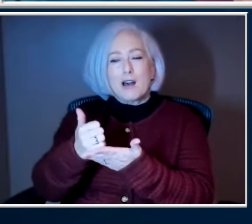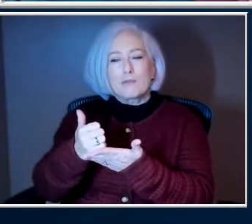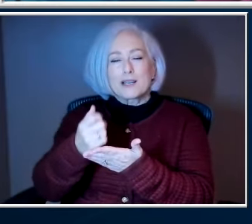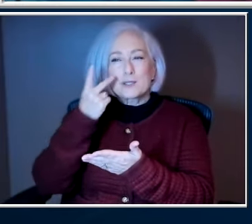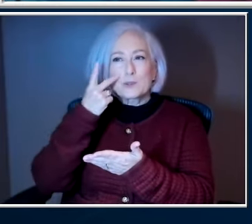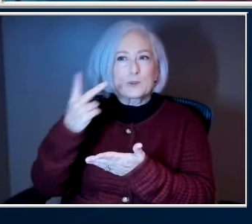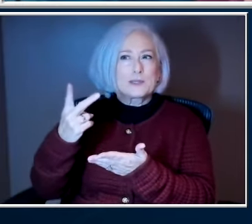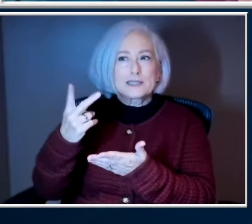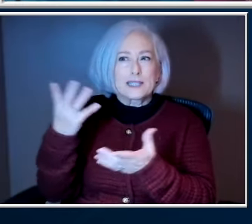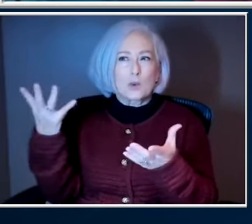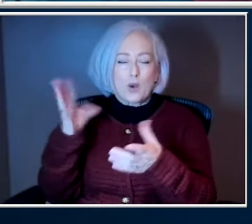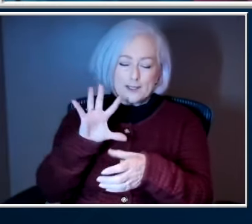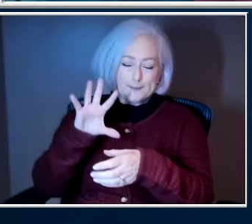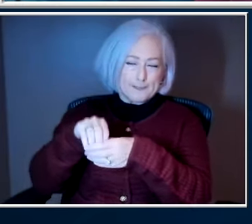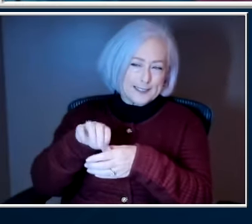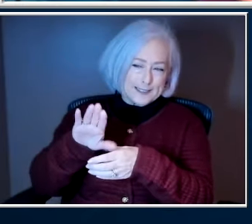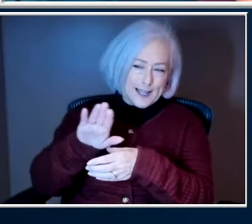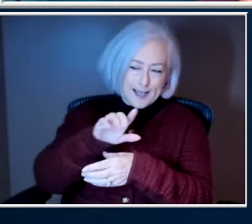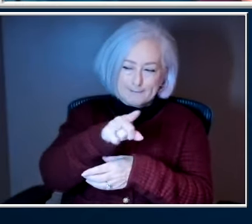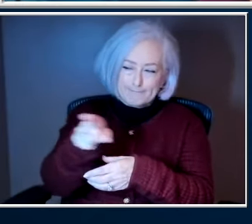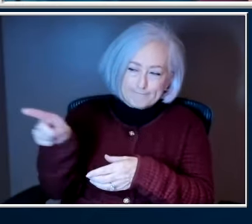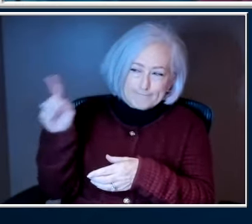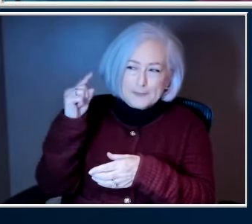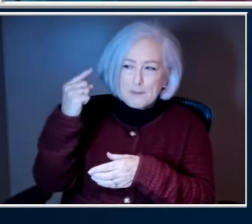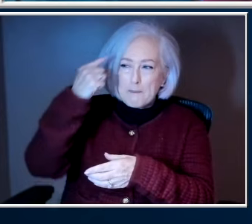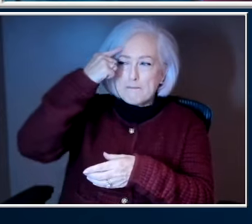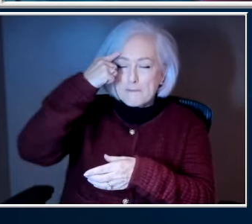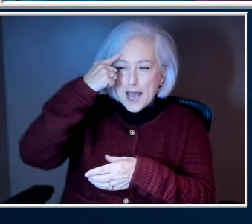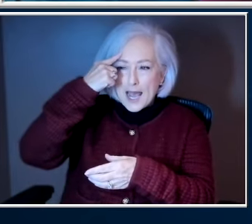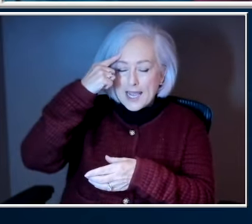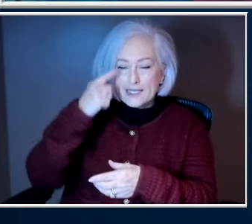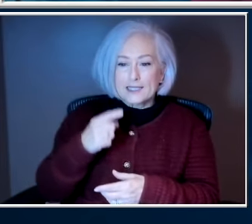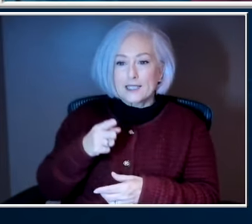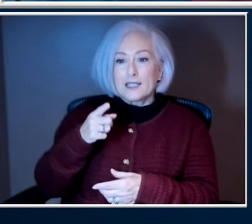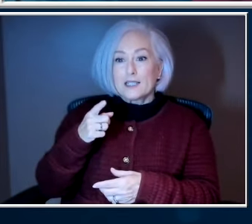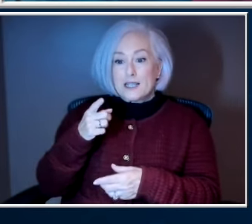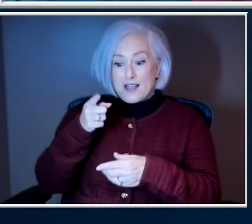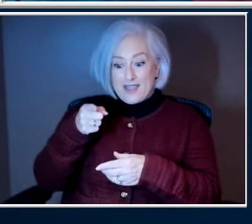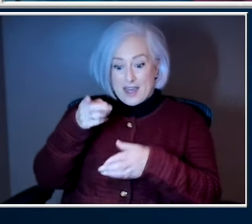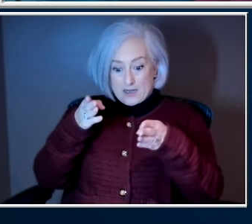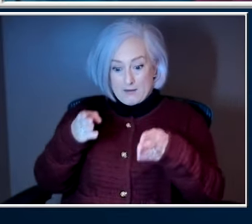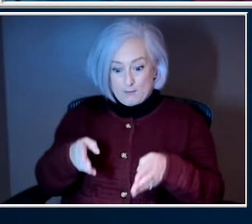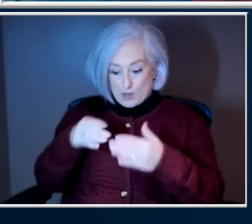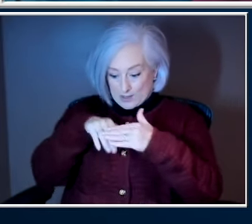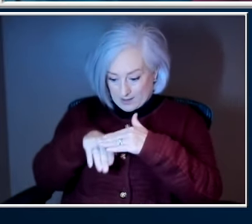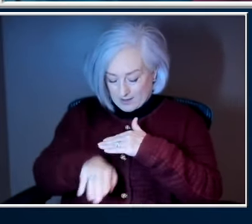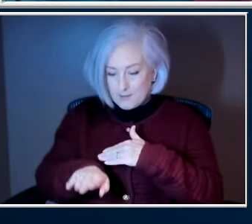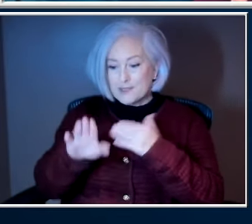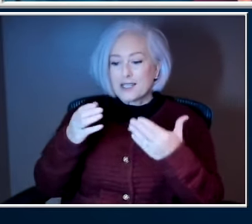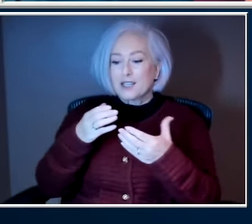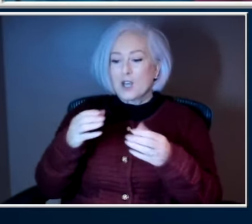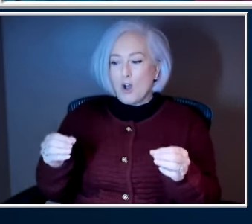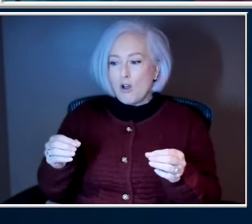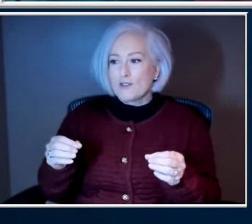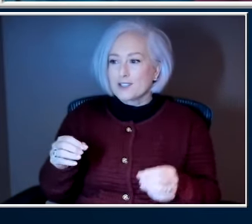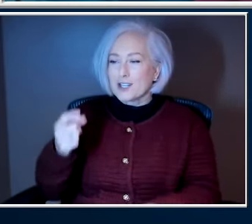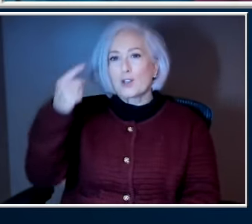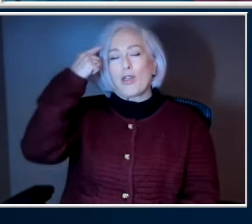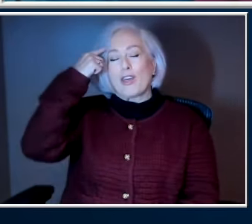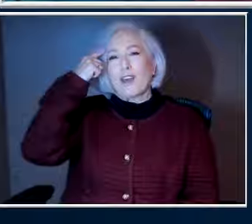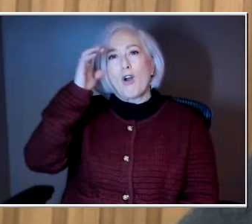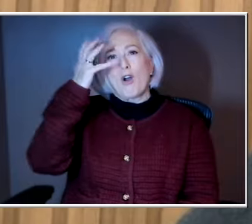these conversations with and they walk into your office and you're like, you look great, but you know in their mind something else entirely is going on differently in